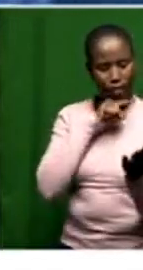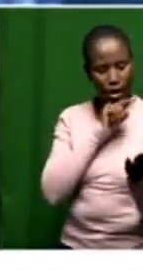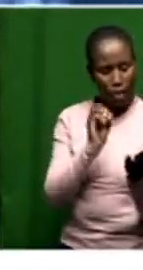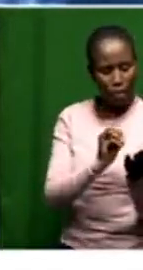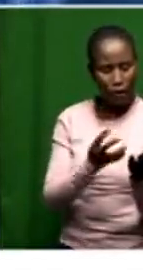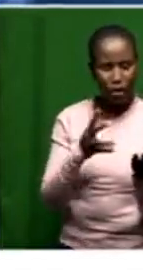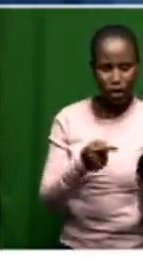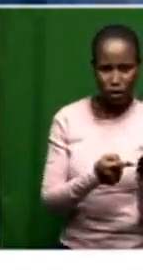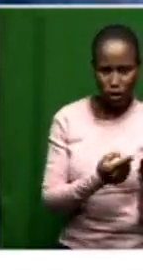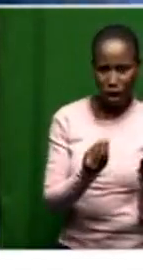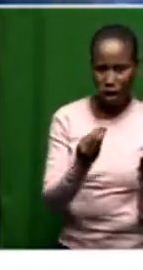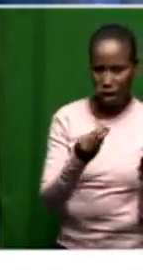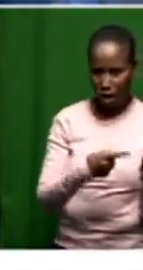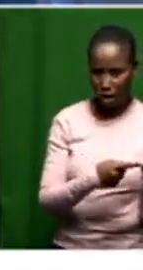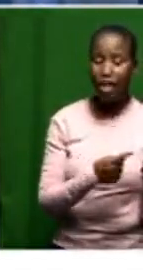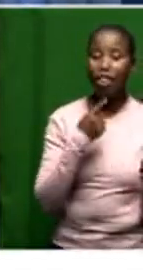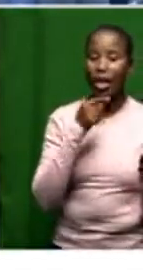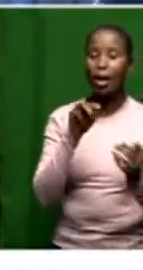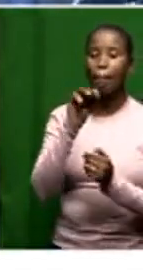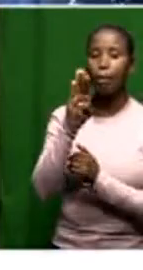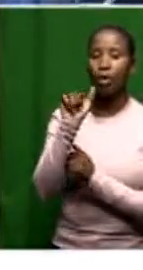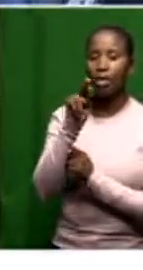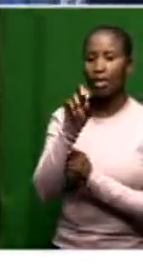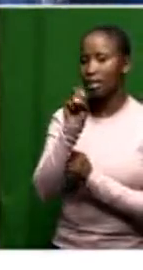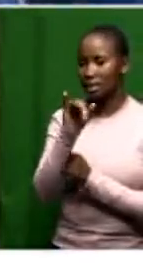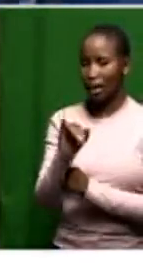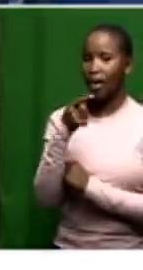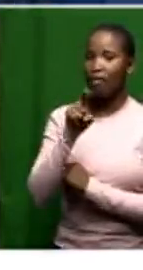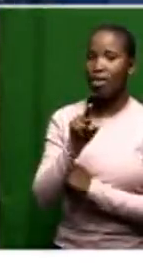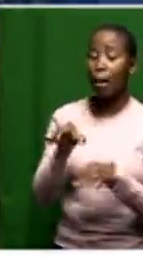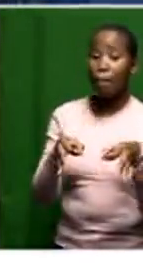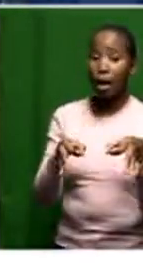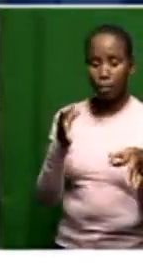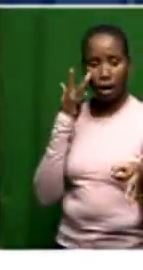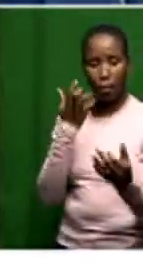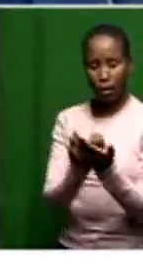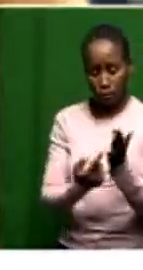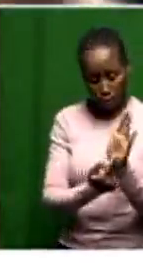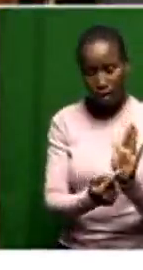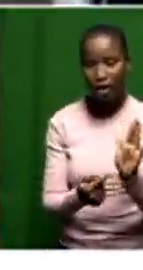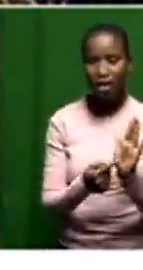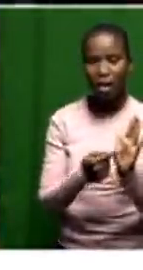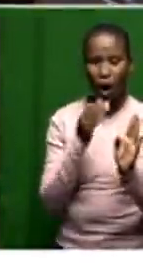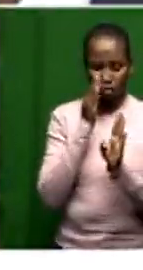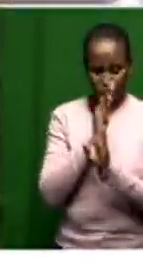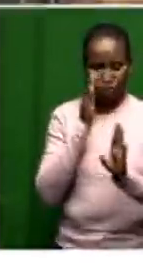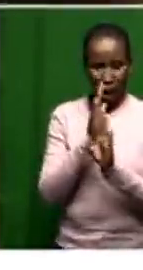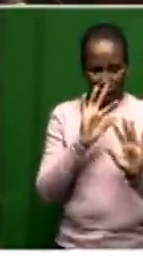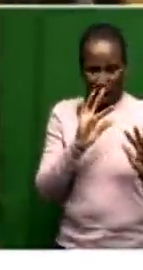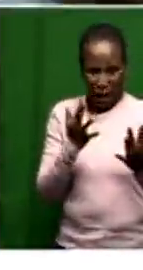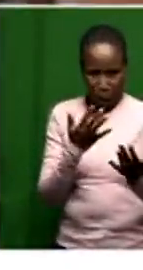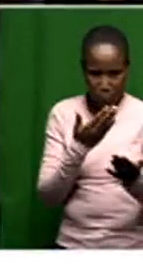brother, Prince Mbonisi, also entered the fray, filing papers to prevent a secret coronation planned to